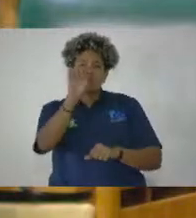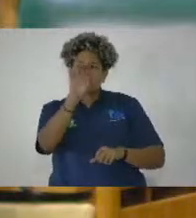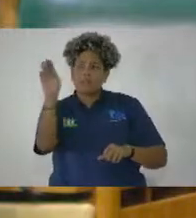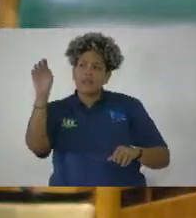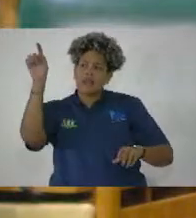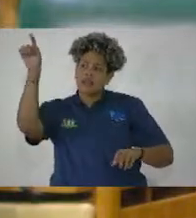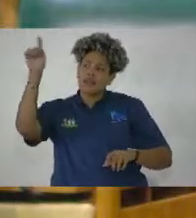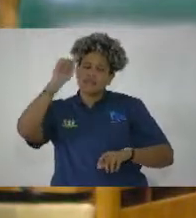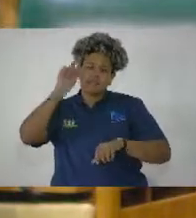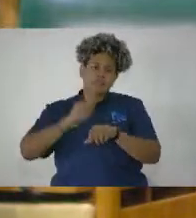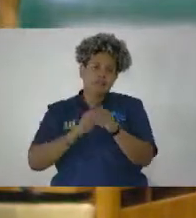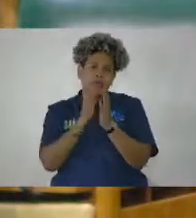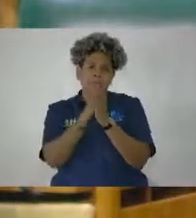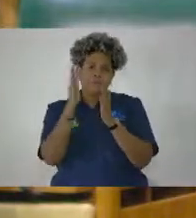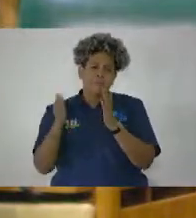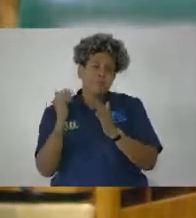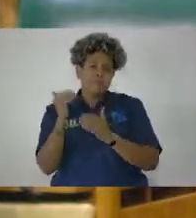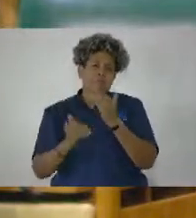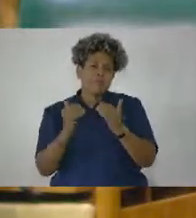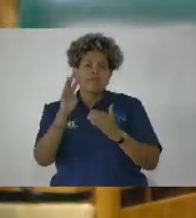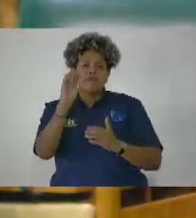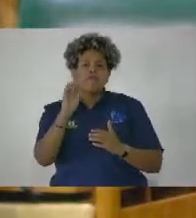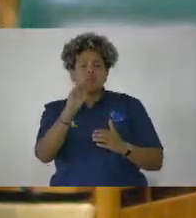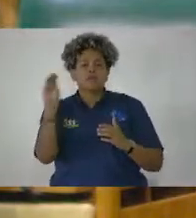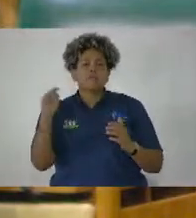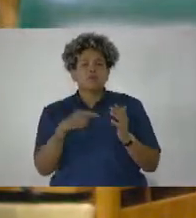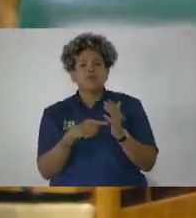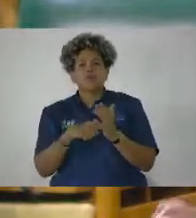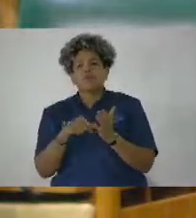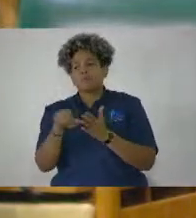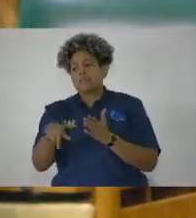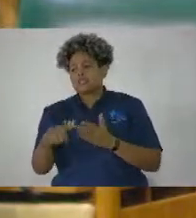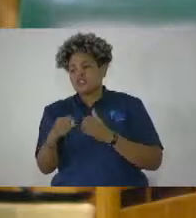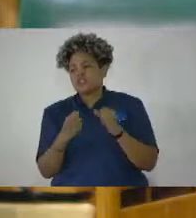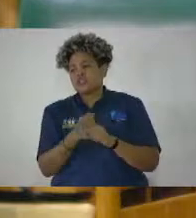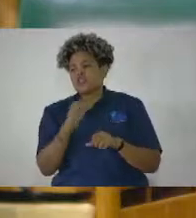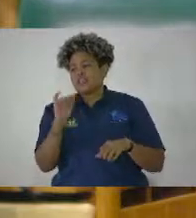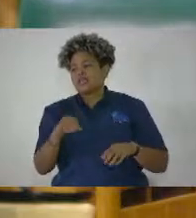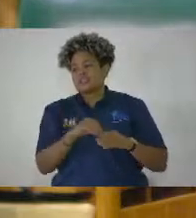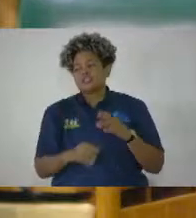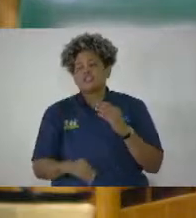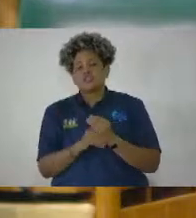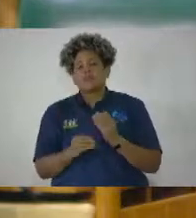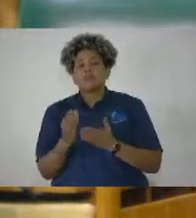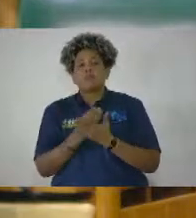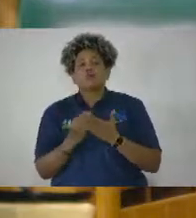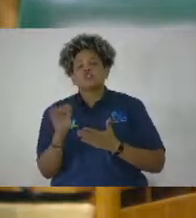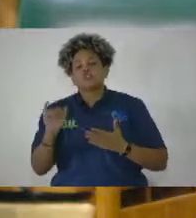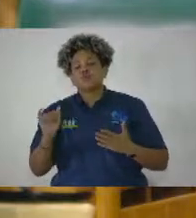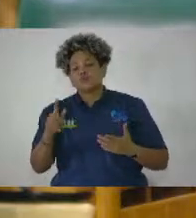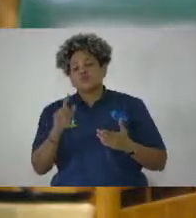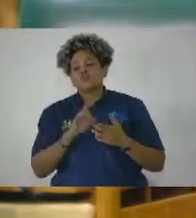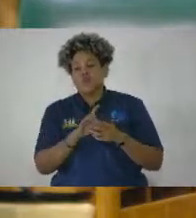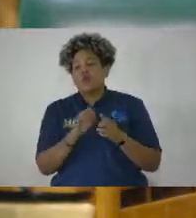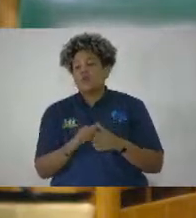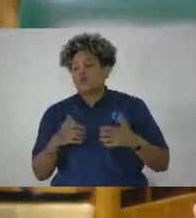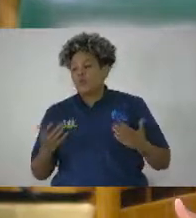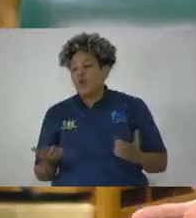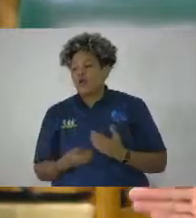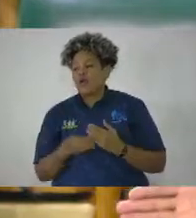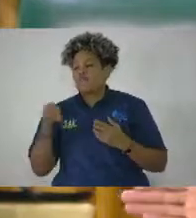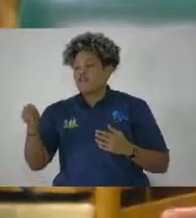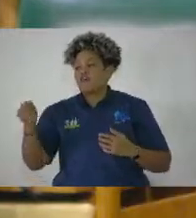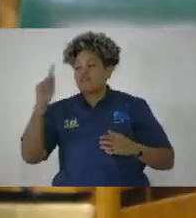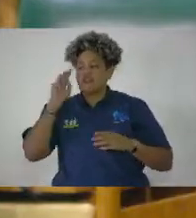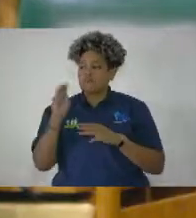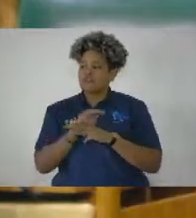over a period of time, and $40 million is due this year. That is in the supplementary estimates, along with funding for the